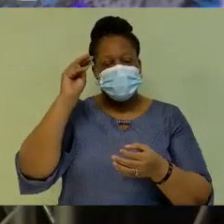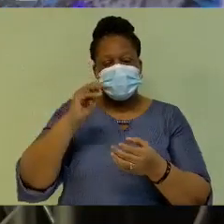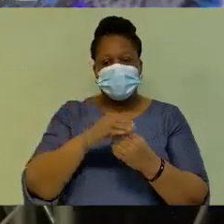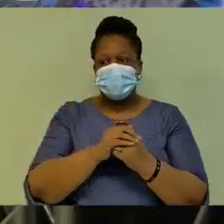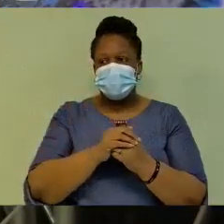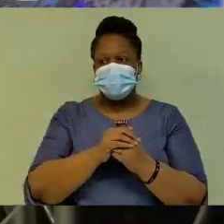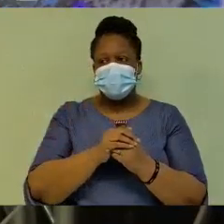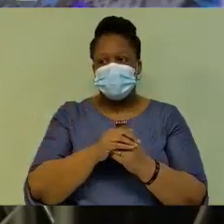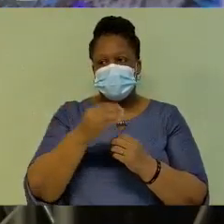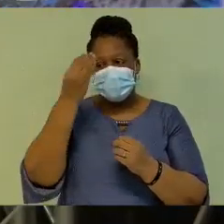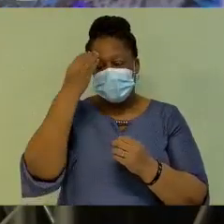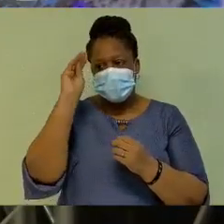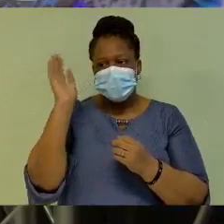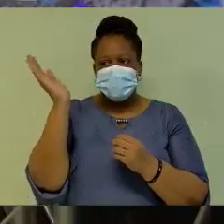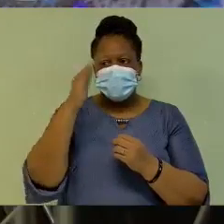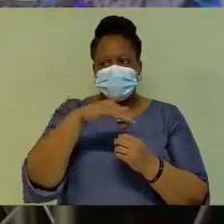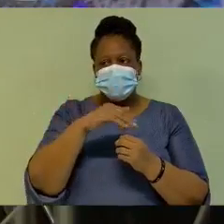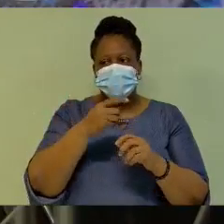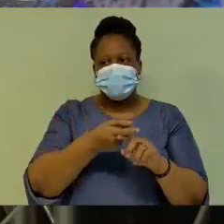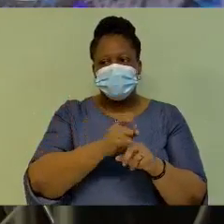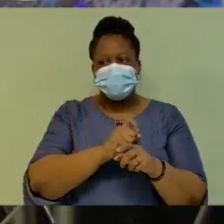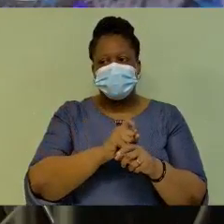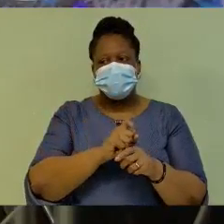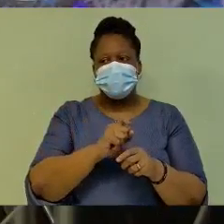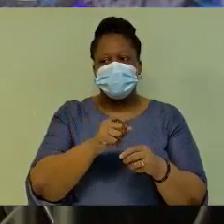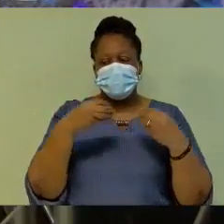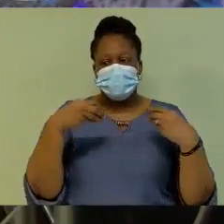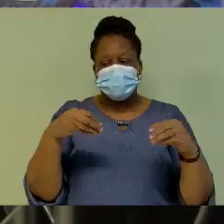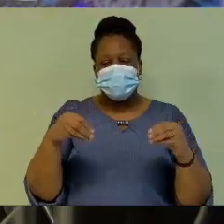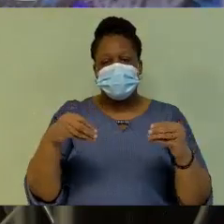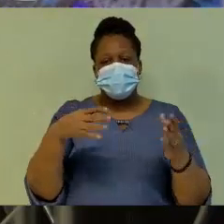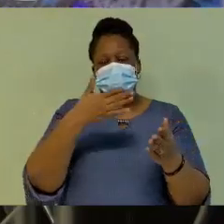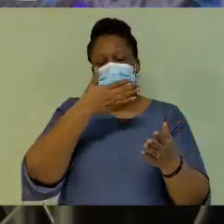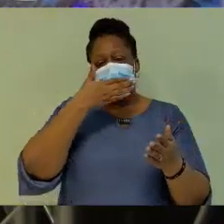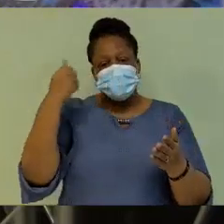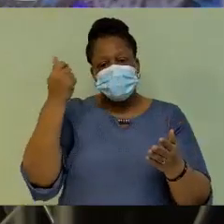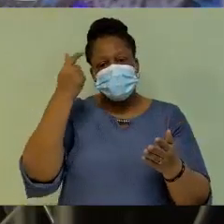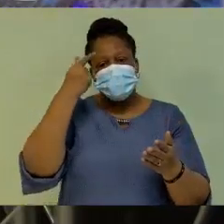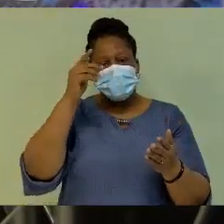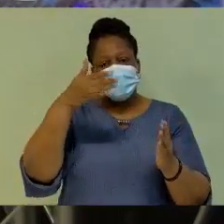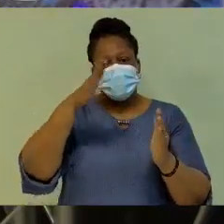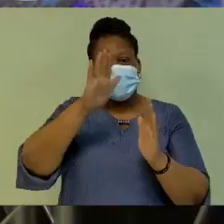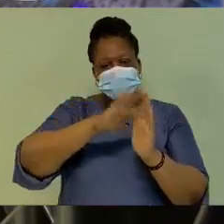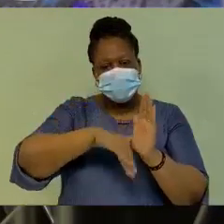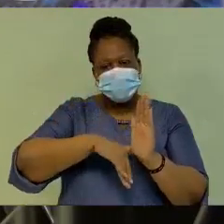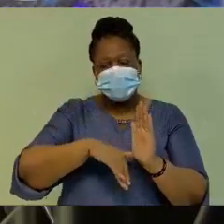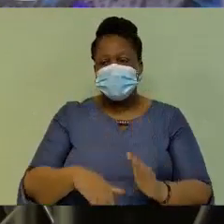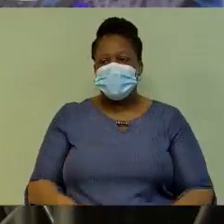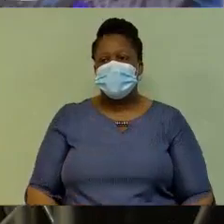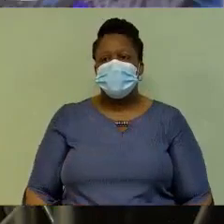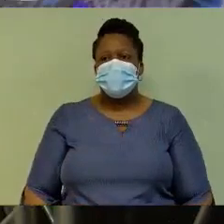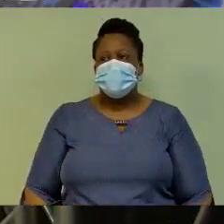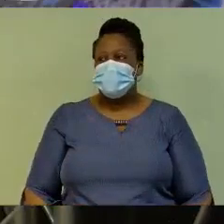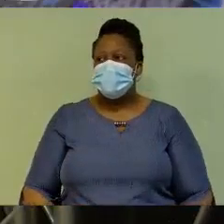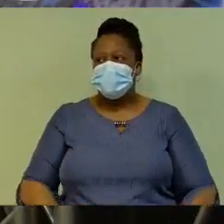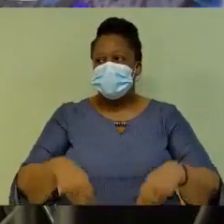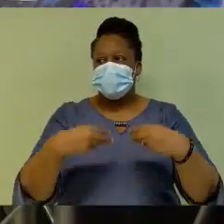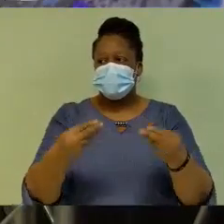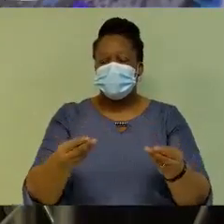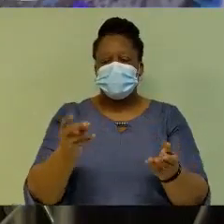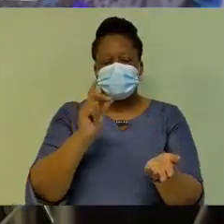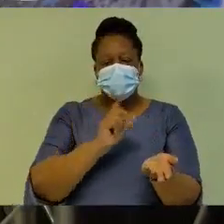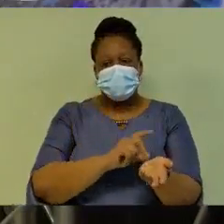Samtani from Best for Less to make a presentation to our Chief Medical Officer,